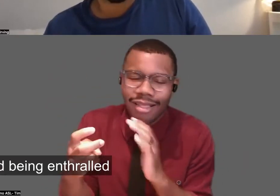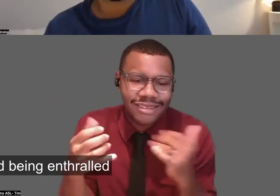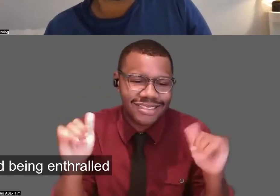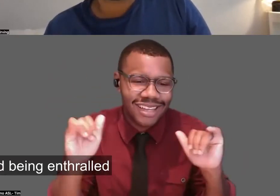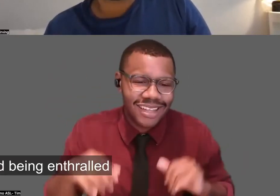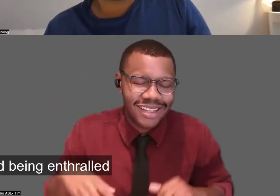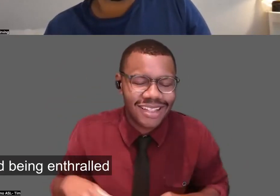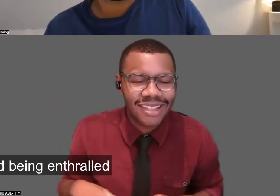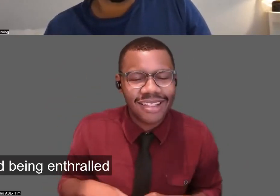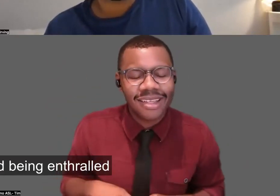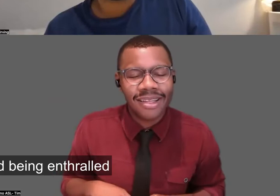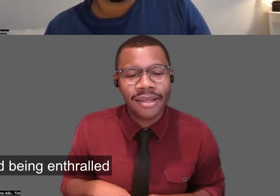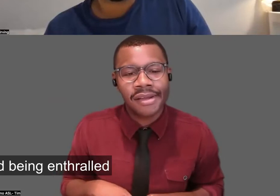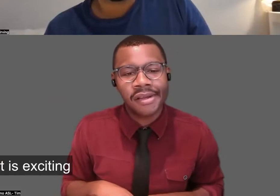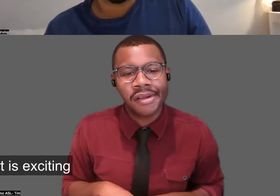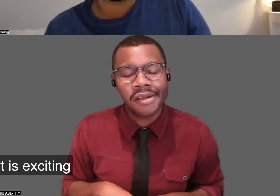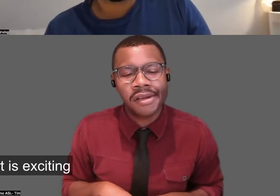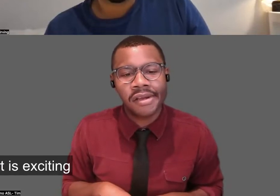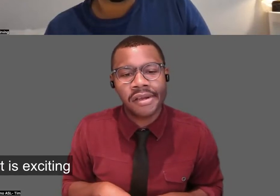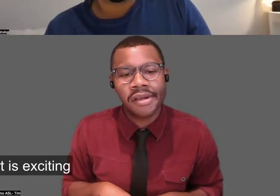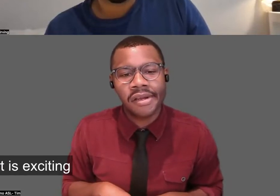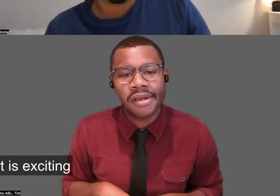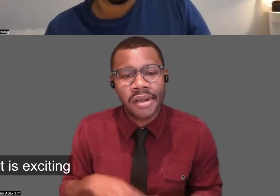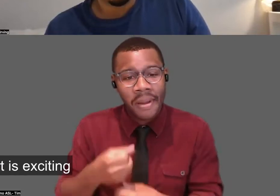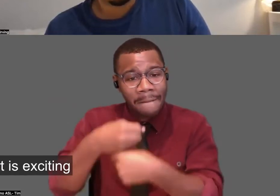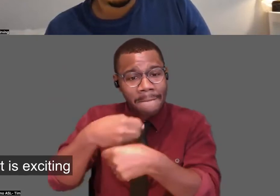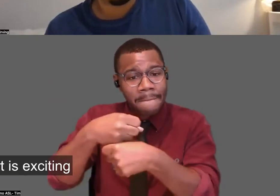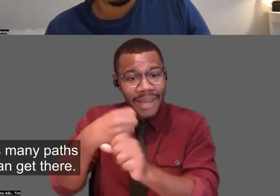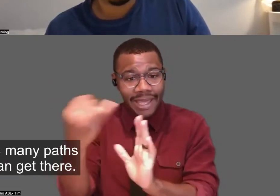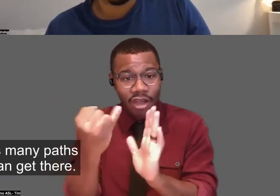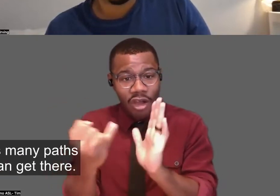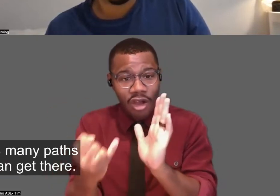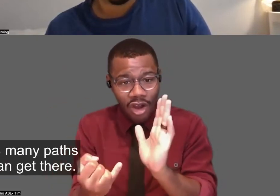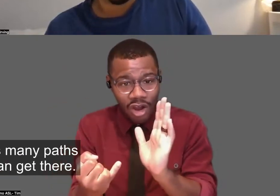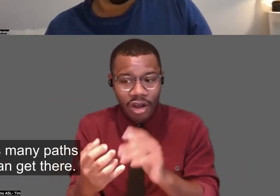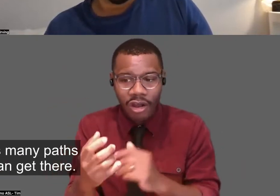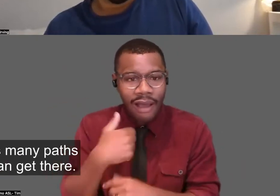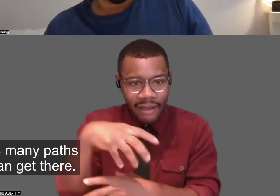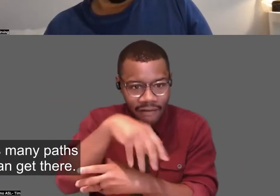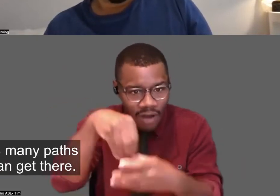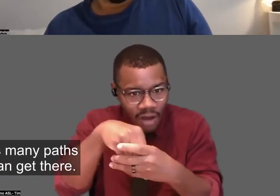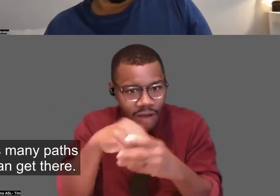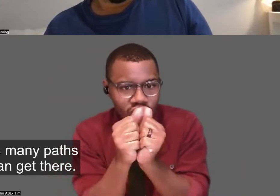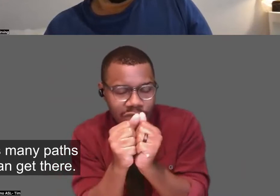making art and being enthralled with making art is exciting because there's